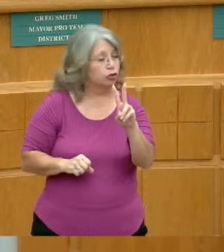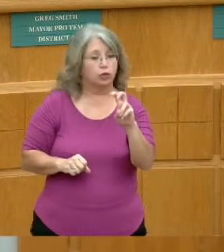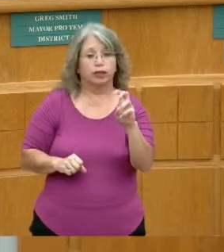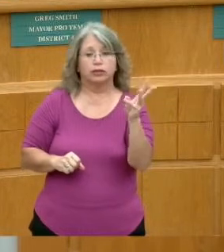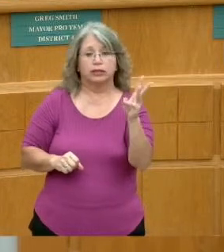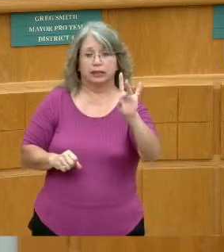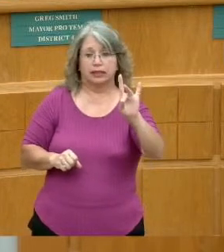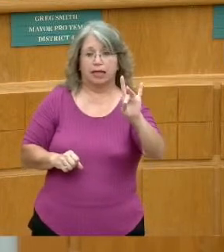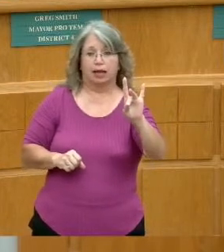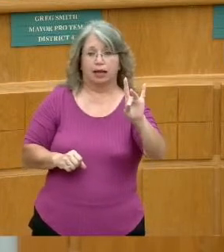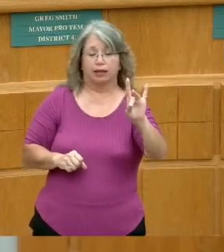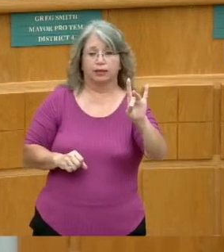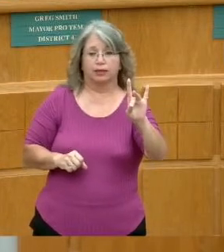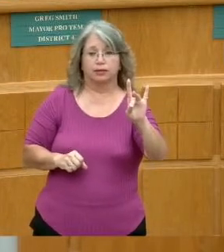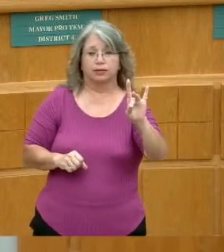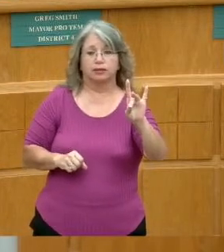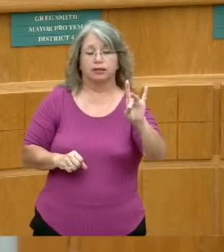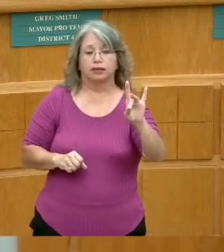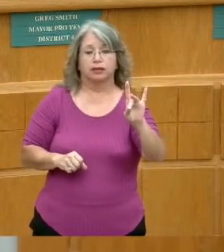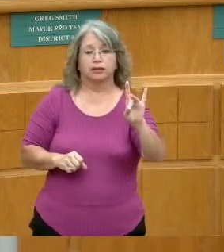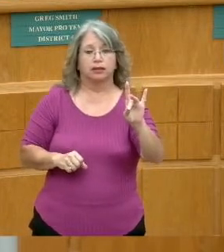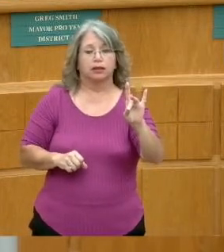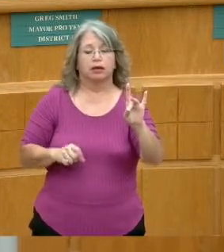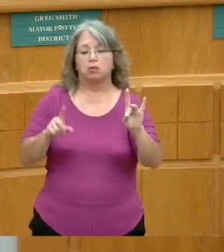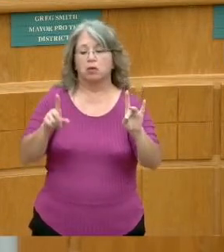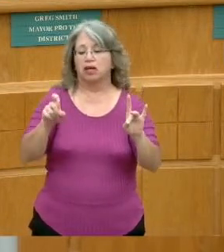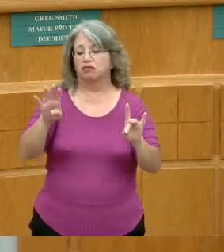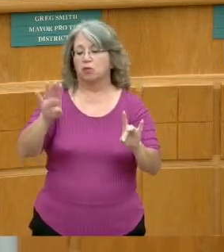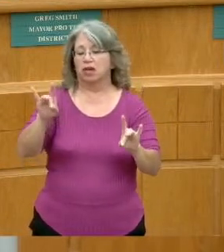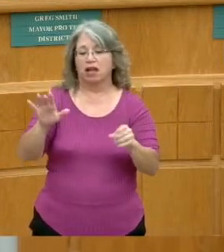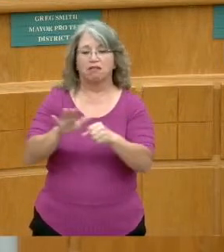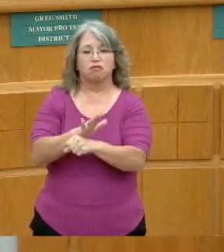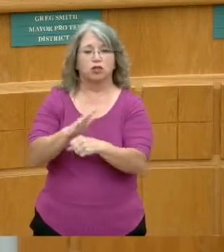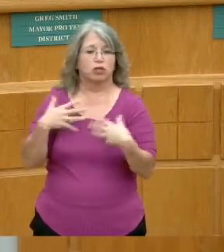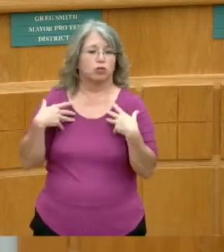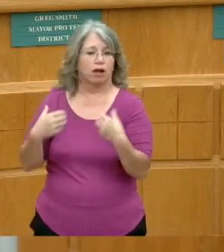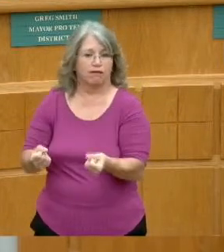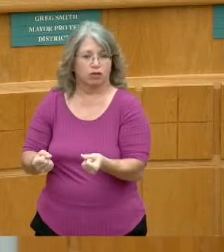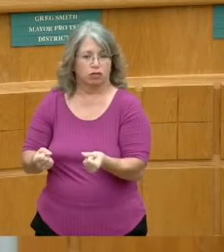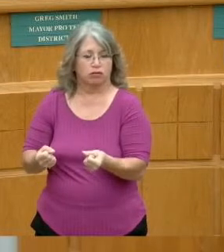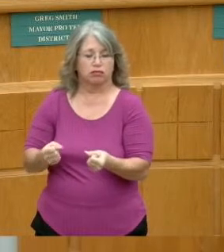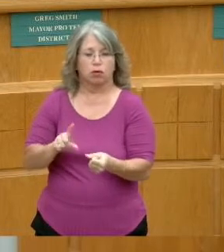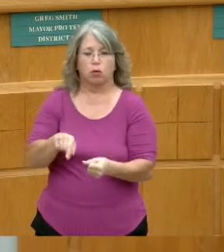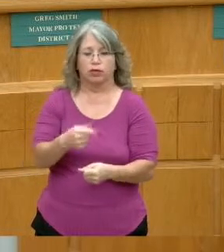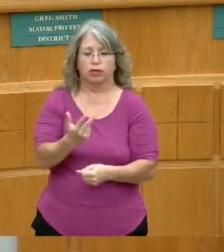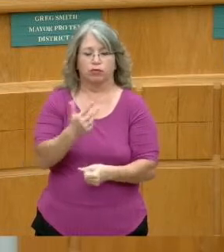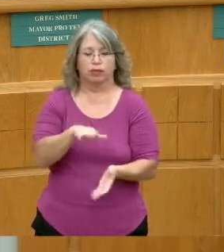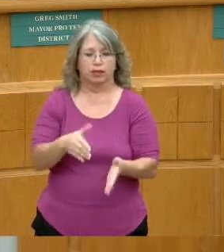active, and there were 148 recoveries with 3 fatalities.